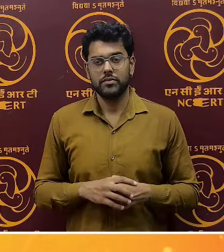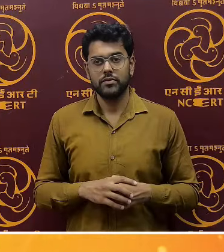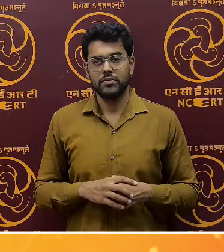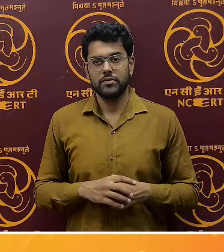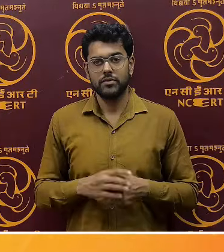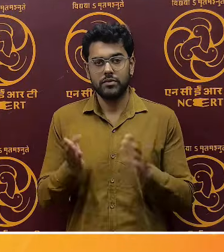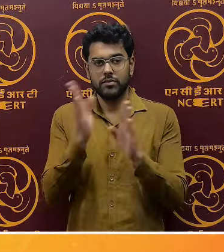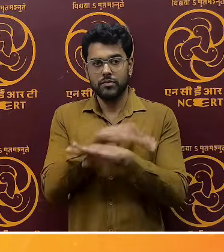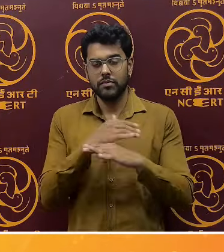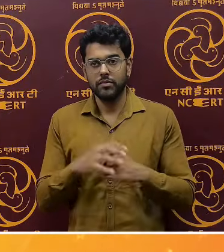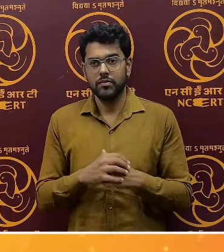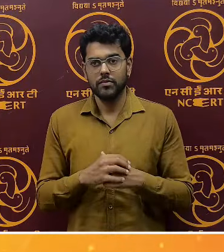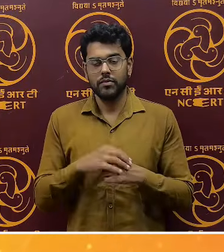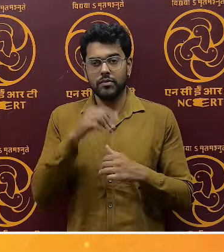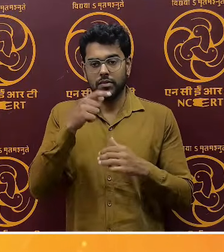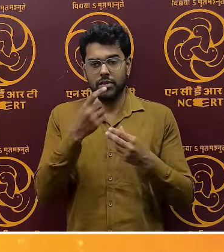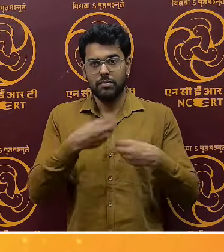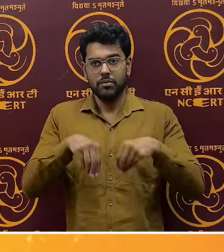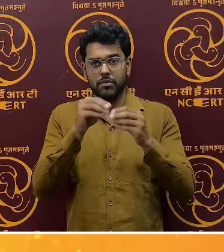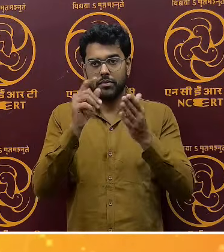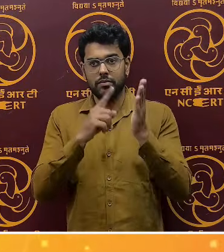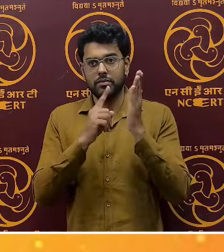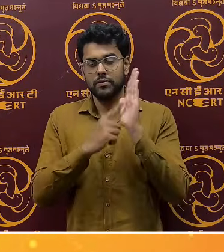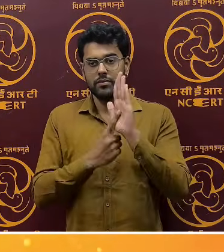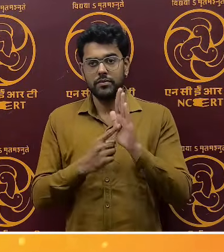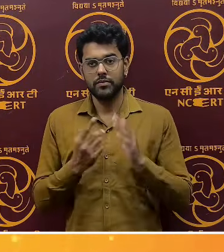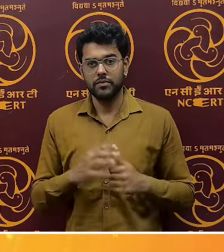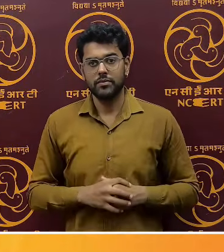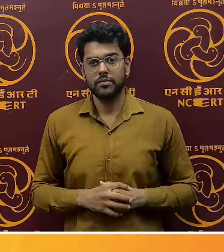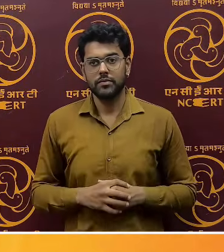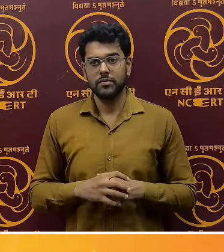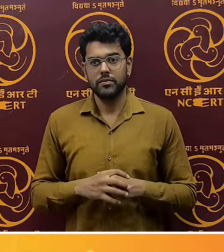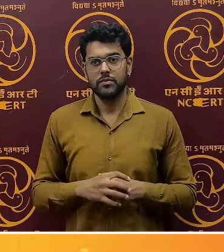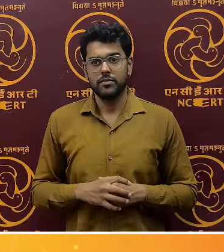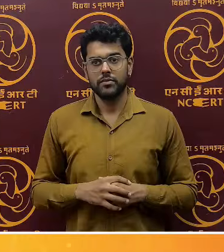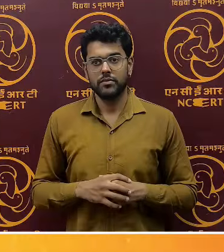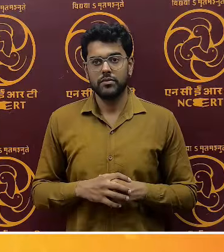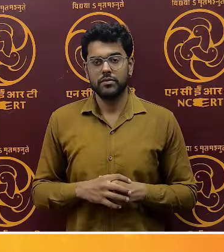Earlier I have factorized it. So we will